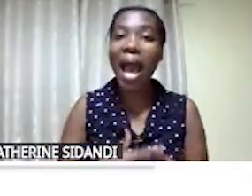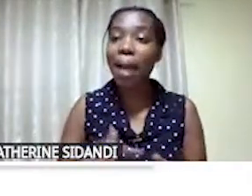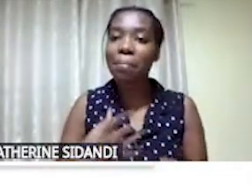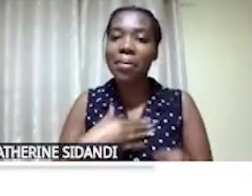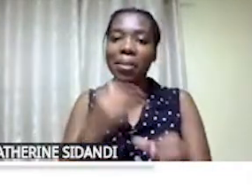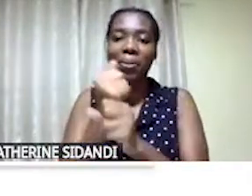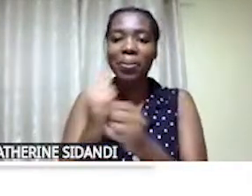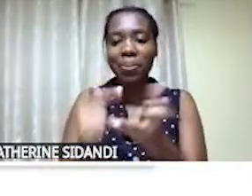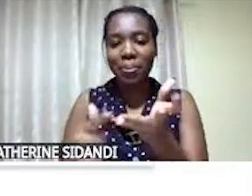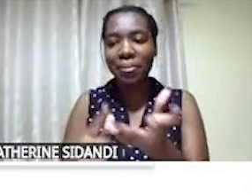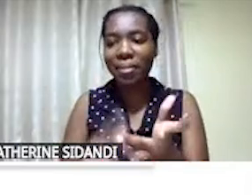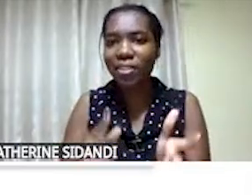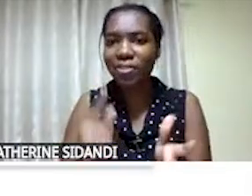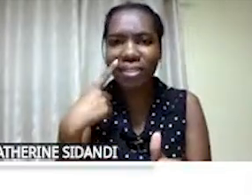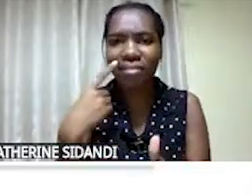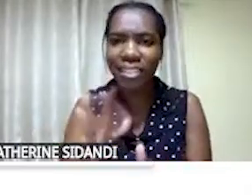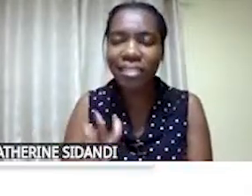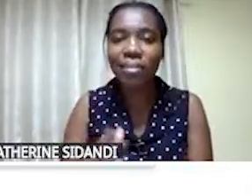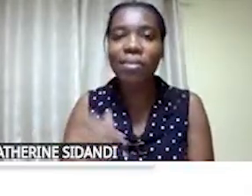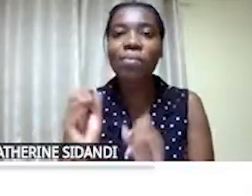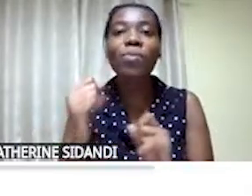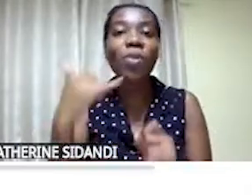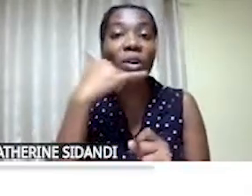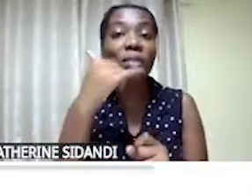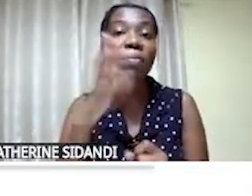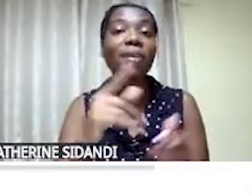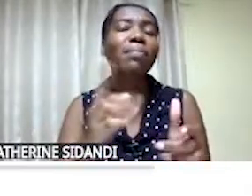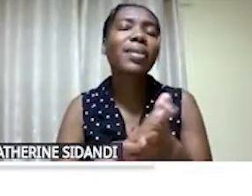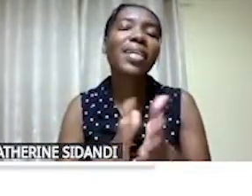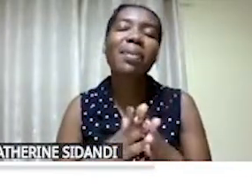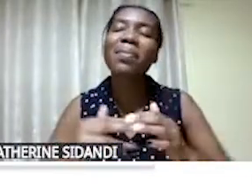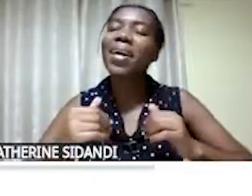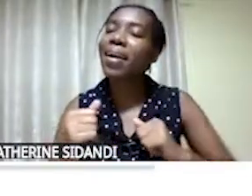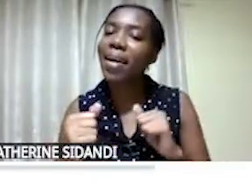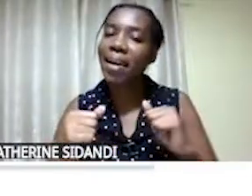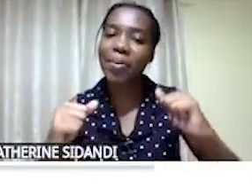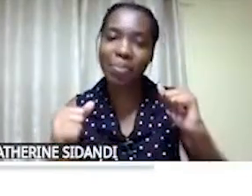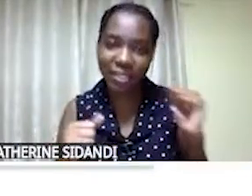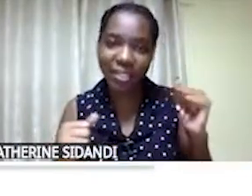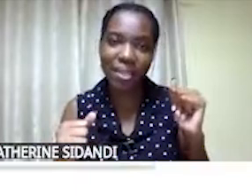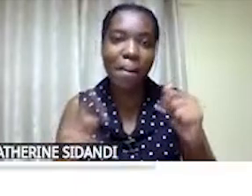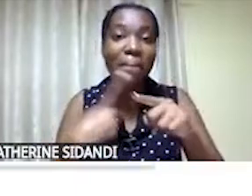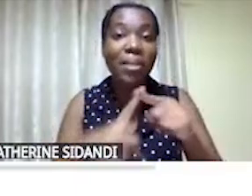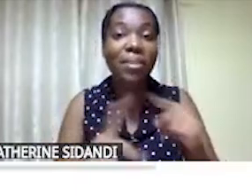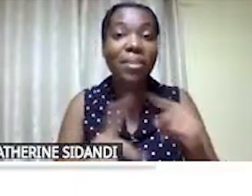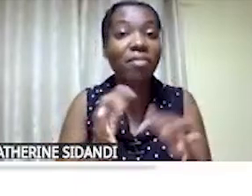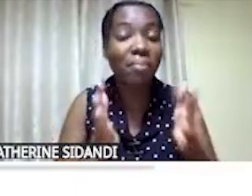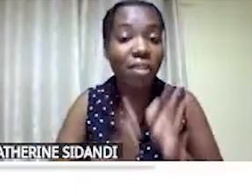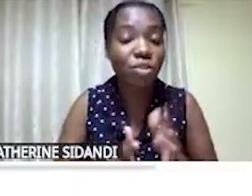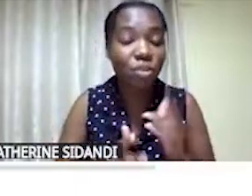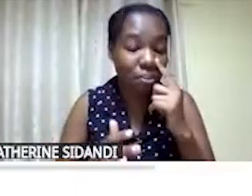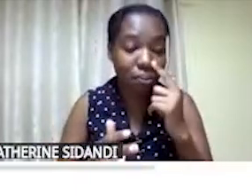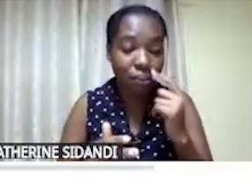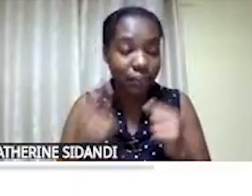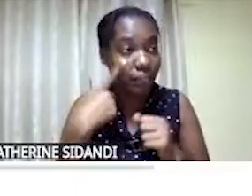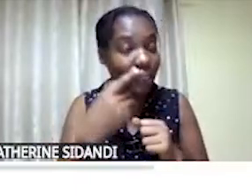see, blah, blah, blah, blah. They'll even call back being happy. But if no one is checking, it almost seems